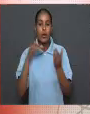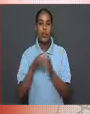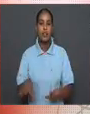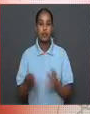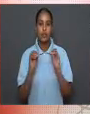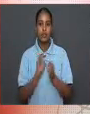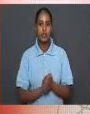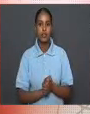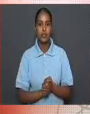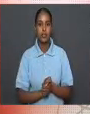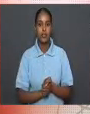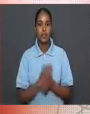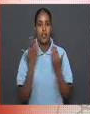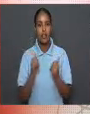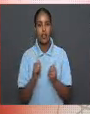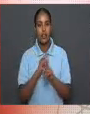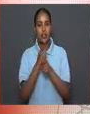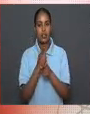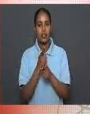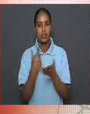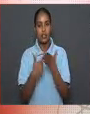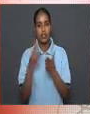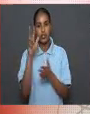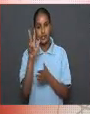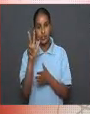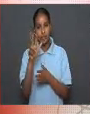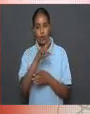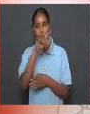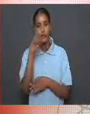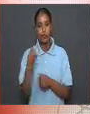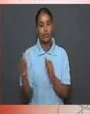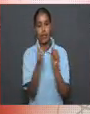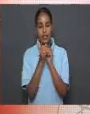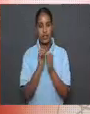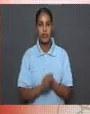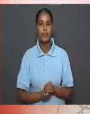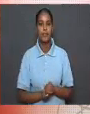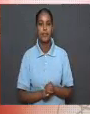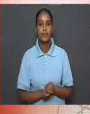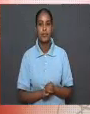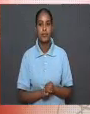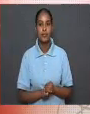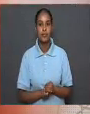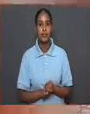Hello again, students. Let us answer these 3 questions together.